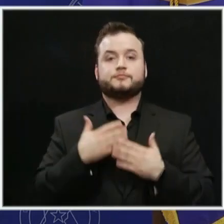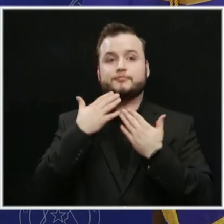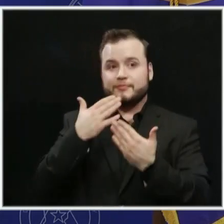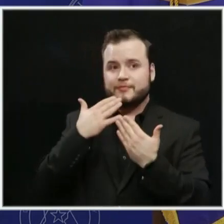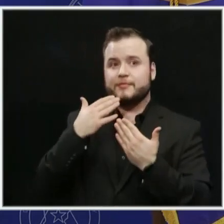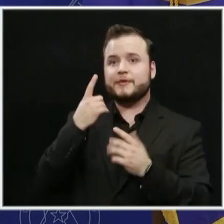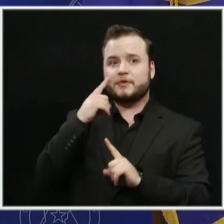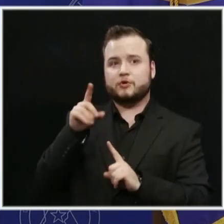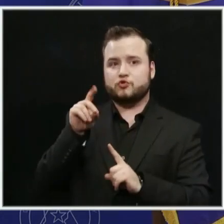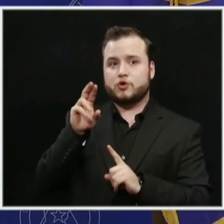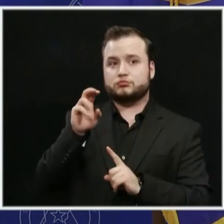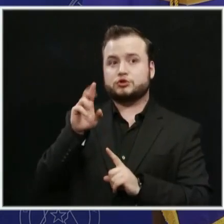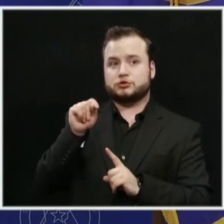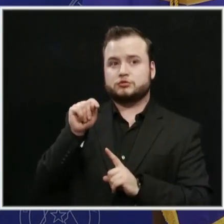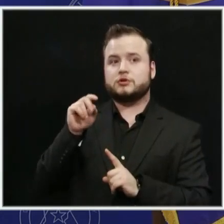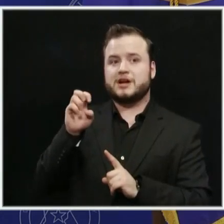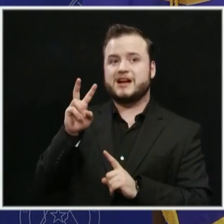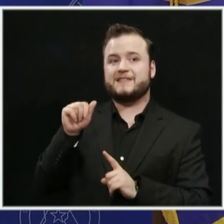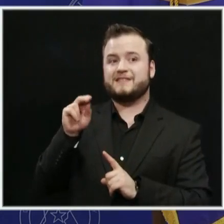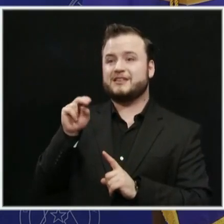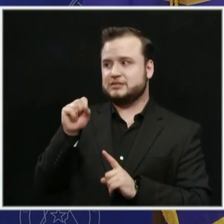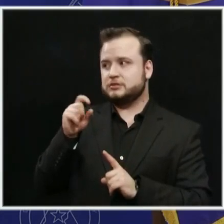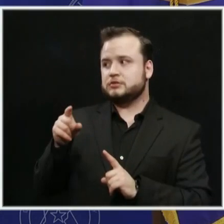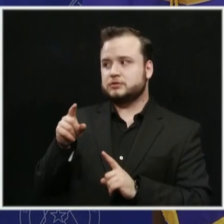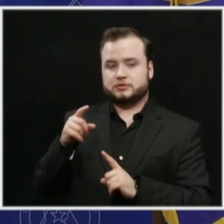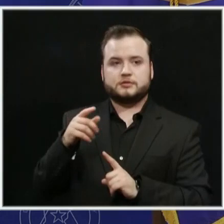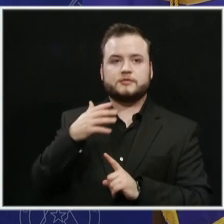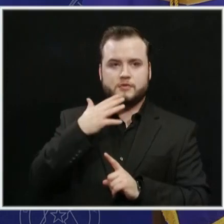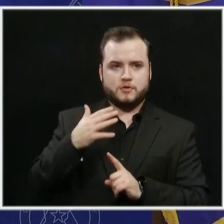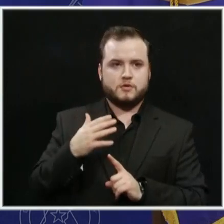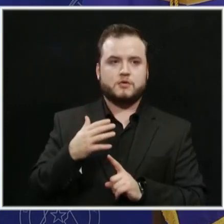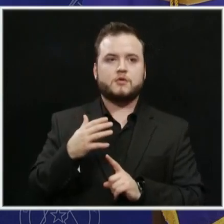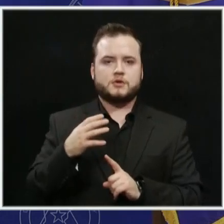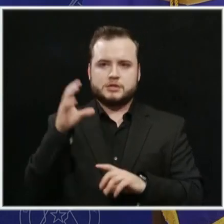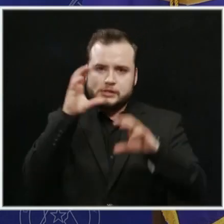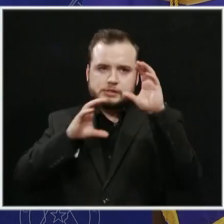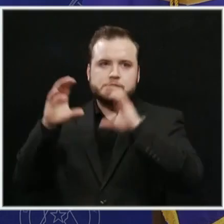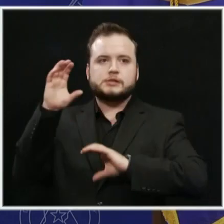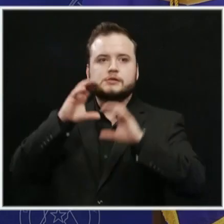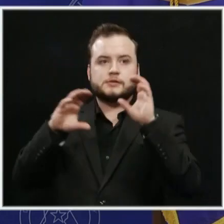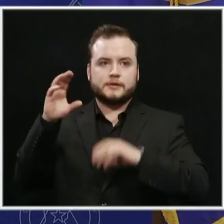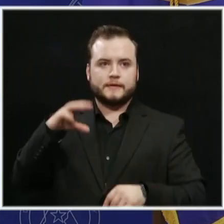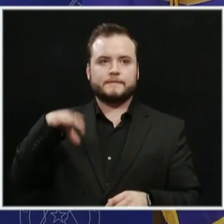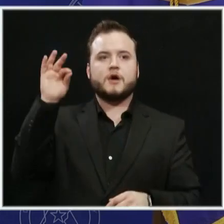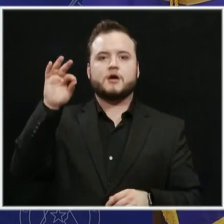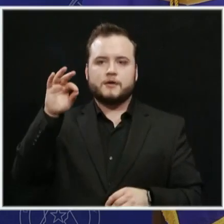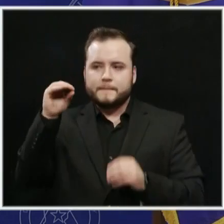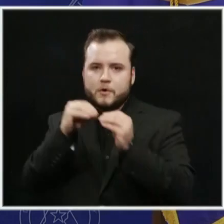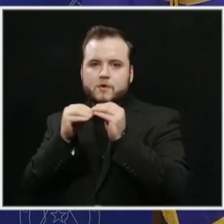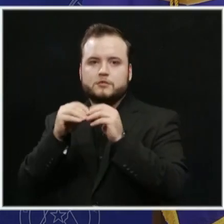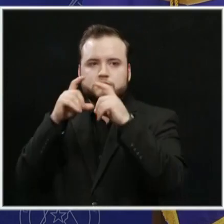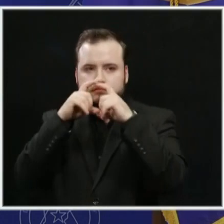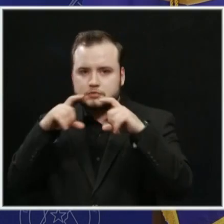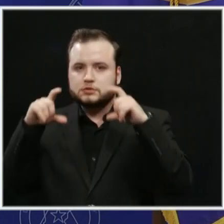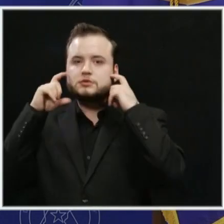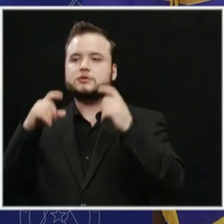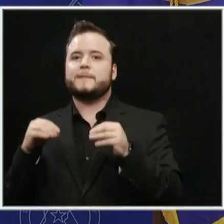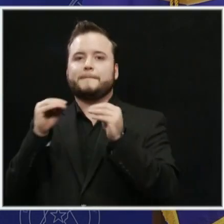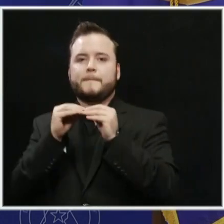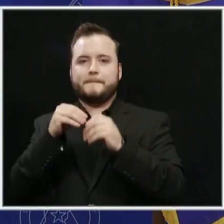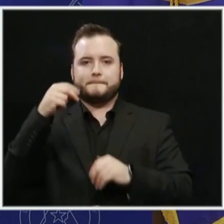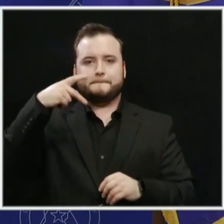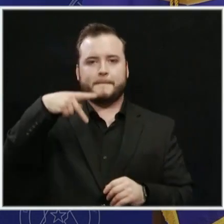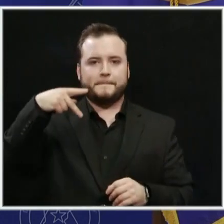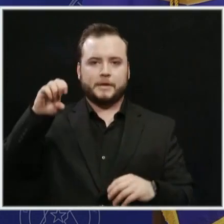others, we have now found and sourced some better options for masks as well as other materials, and we're bringing those into Minnesota as rapidly